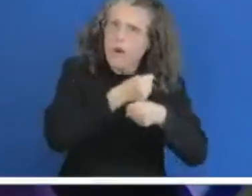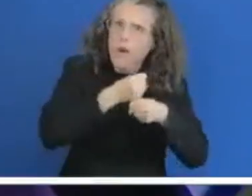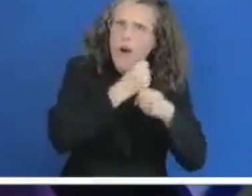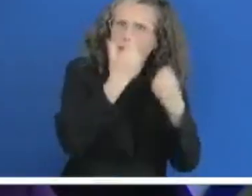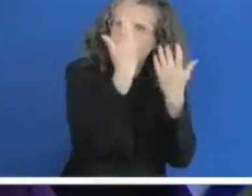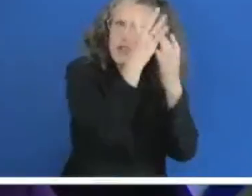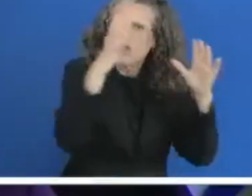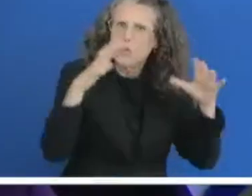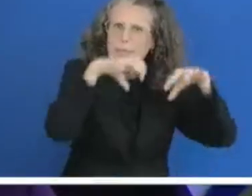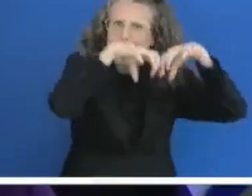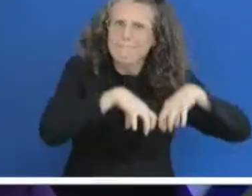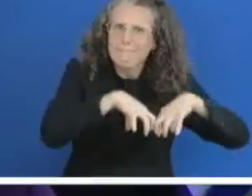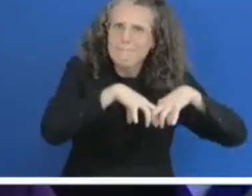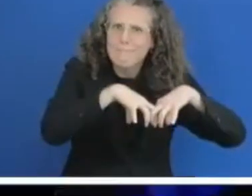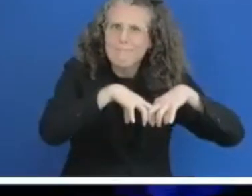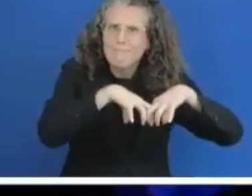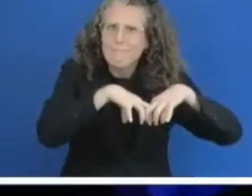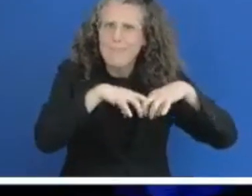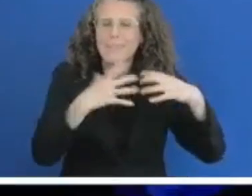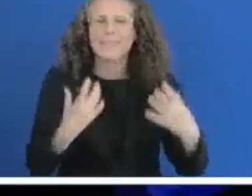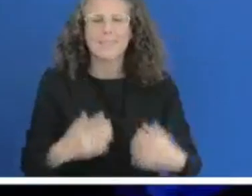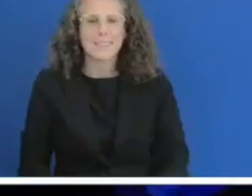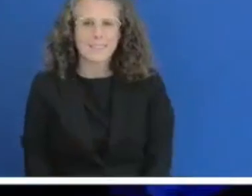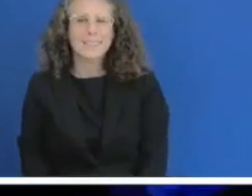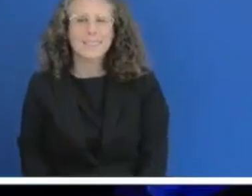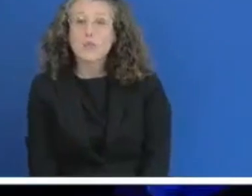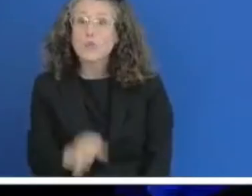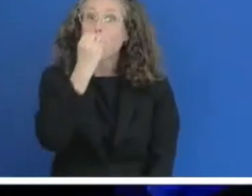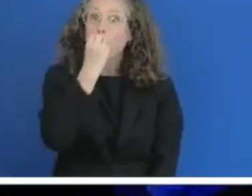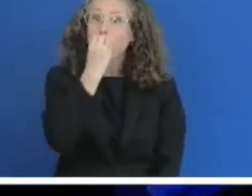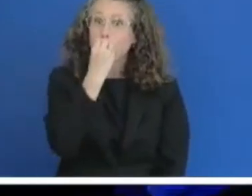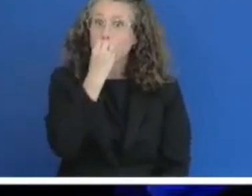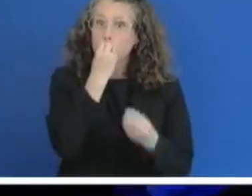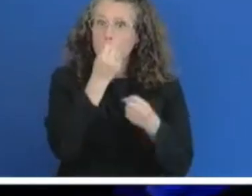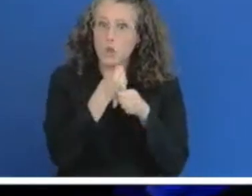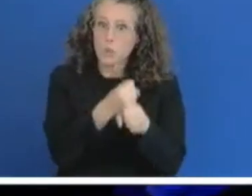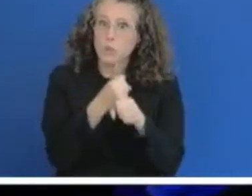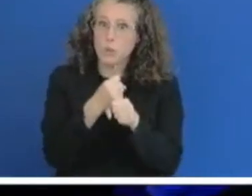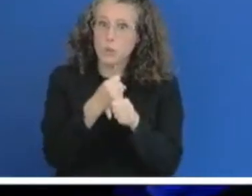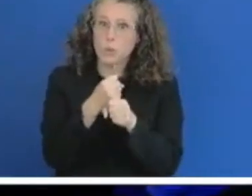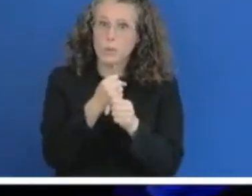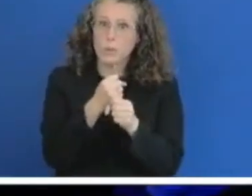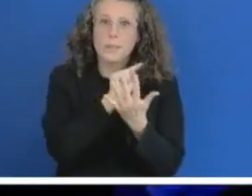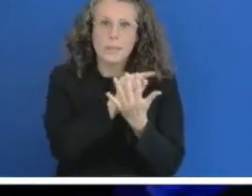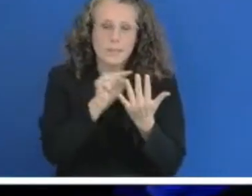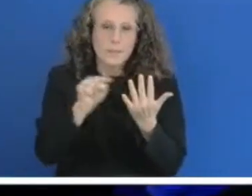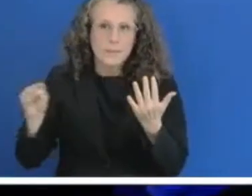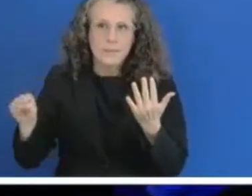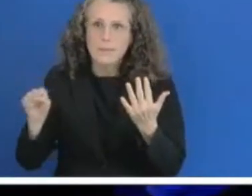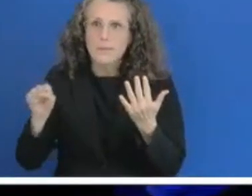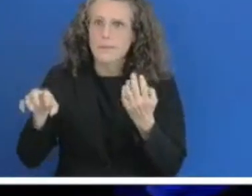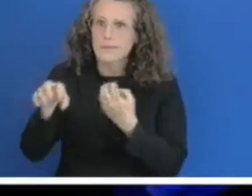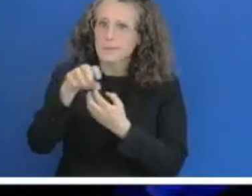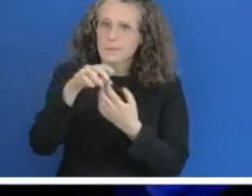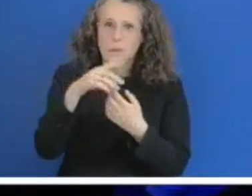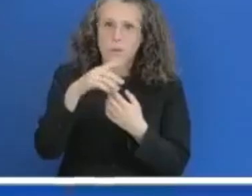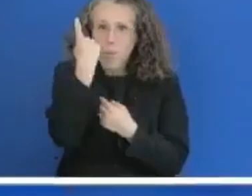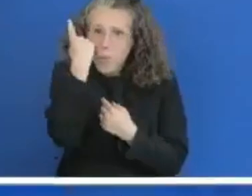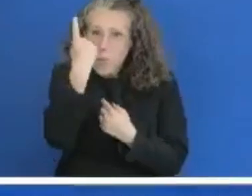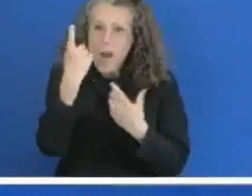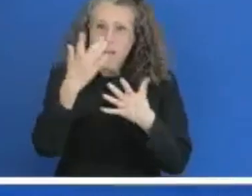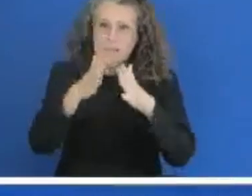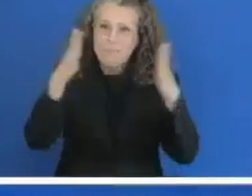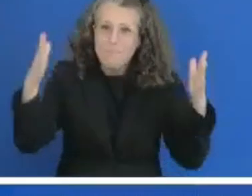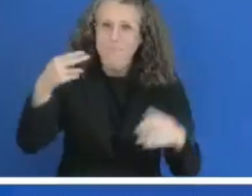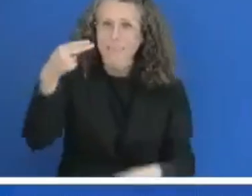complex variety of food products that grow just out of 1 hectare of land. And